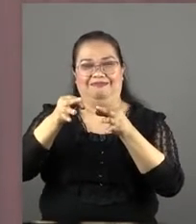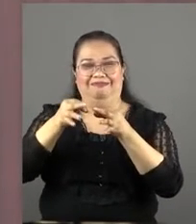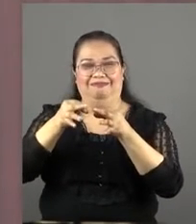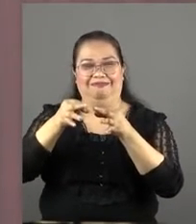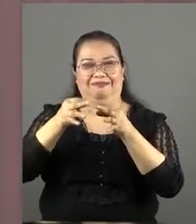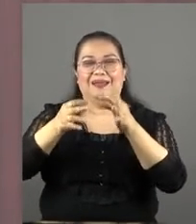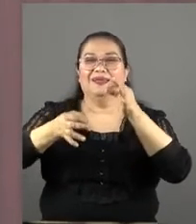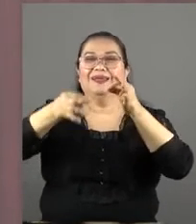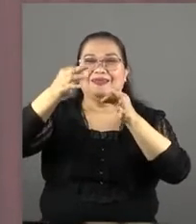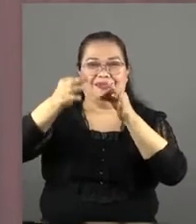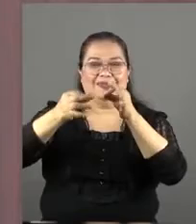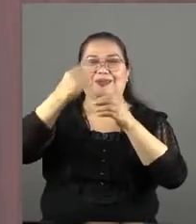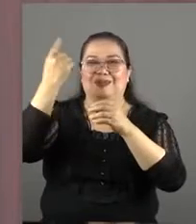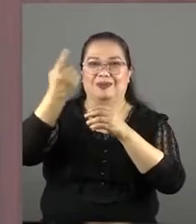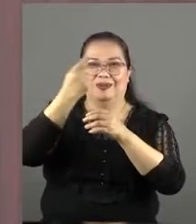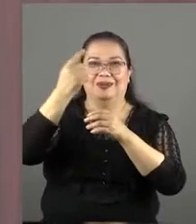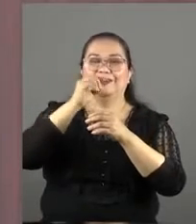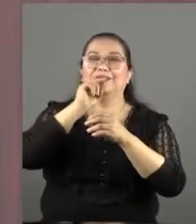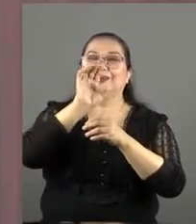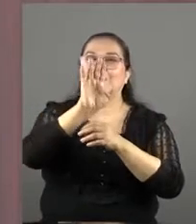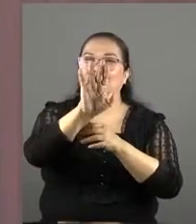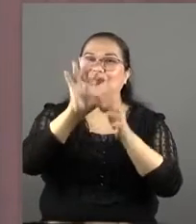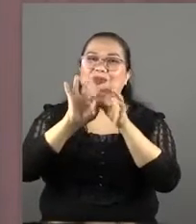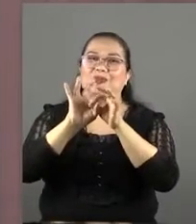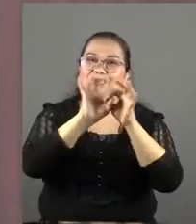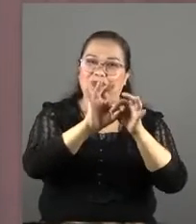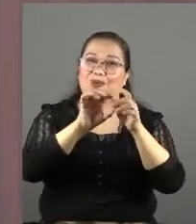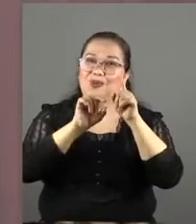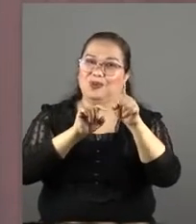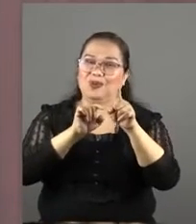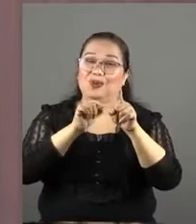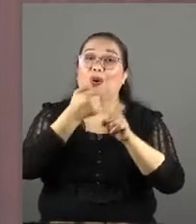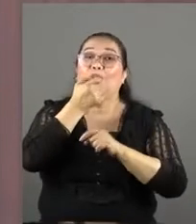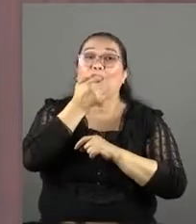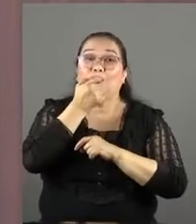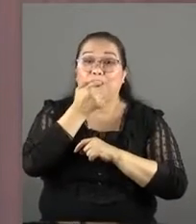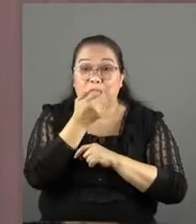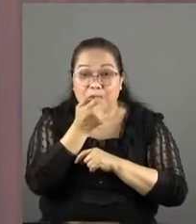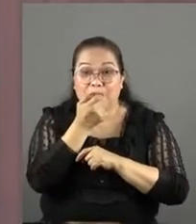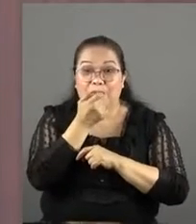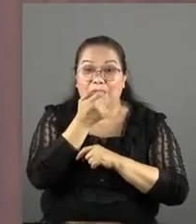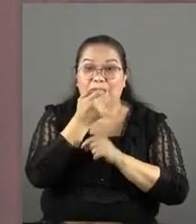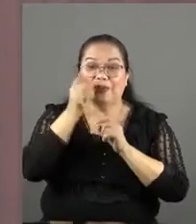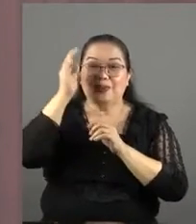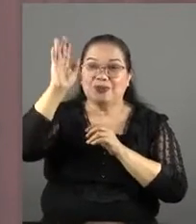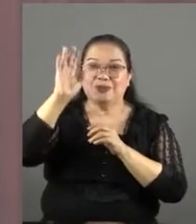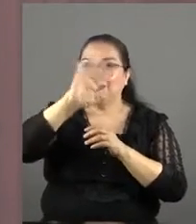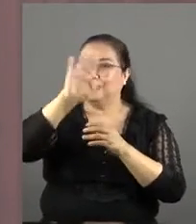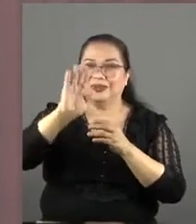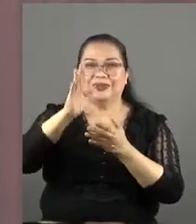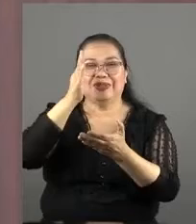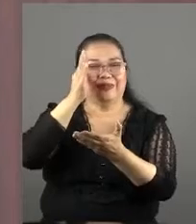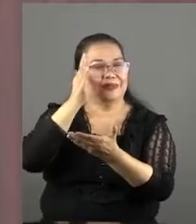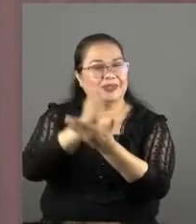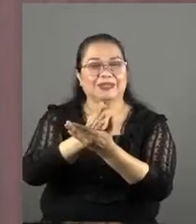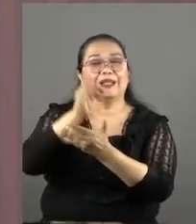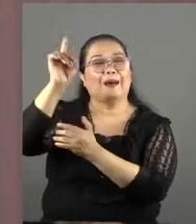And the judgment will always be in your favor. The referee, the one who never makes mistake,